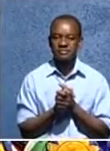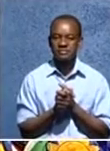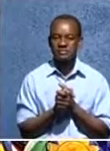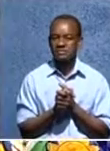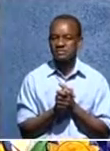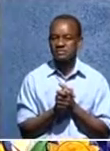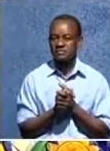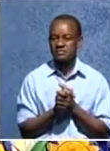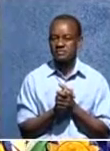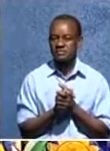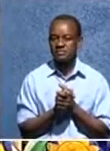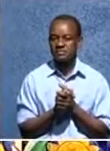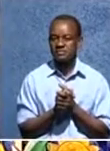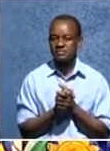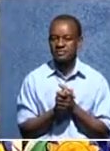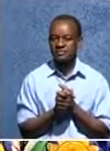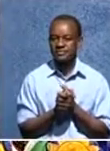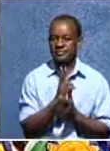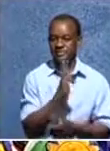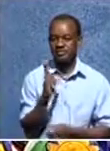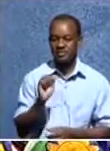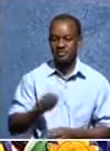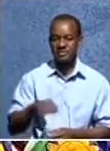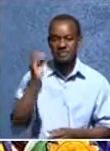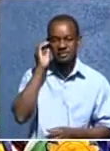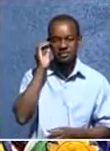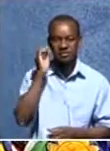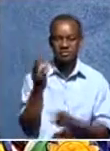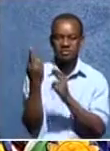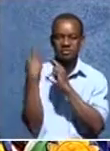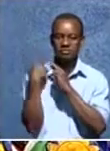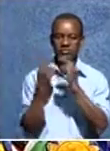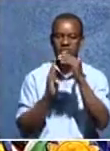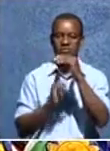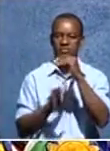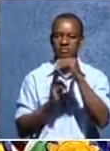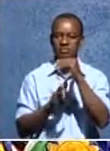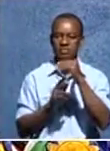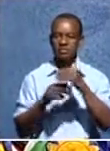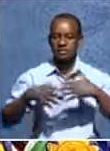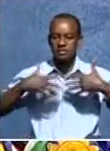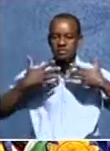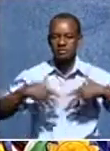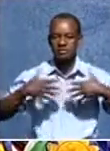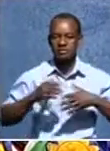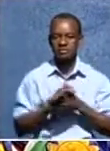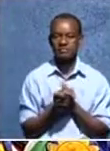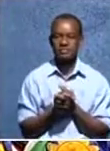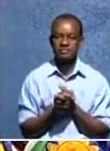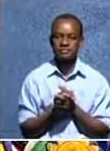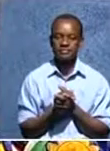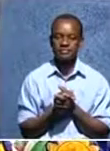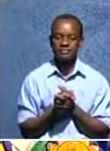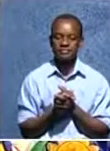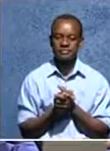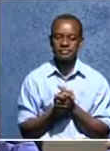ignorant about the role of tourism, and they perceive it to be an industry for other people, for an exclusive so